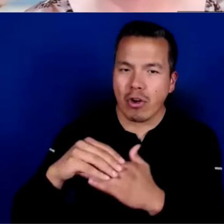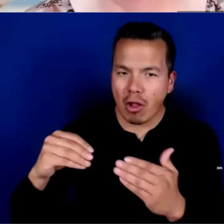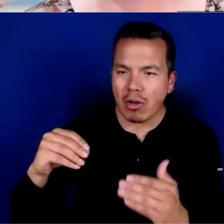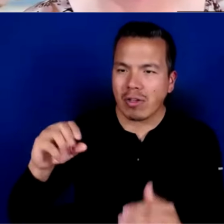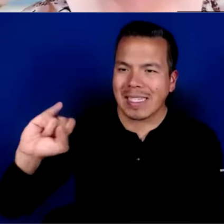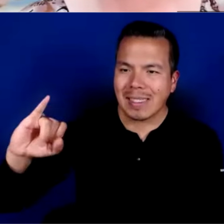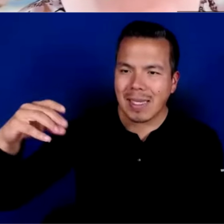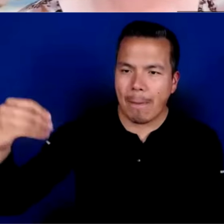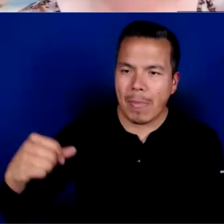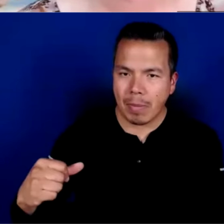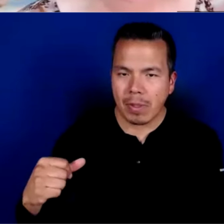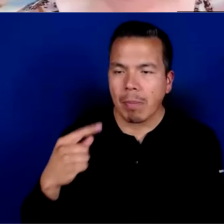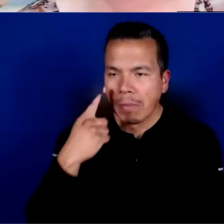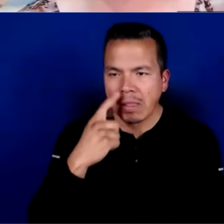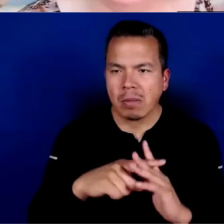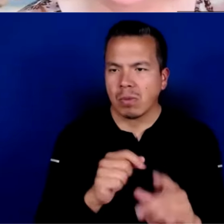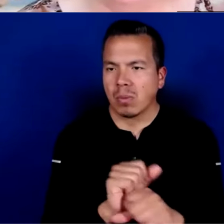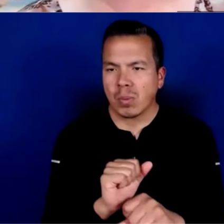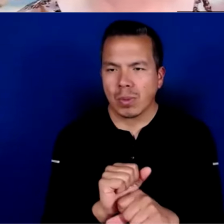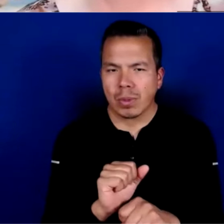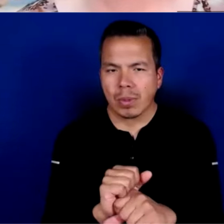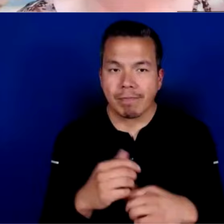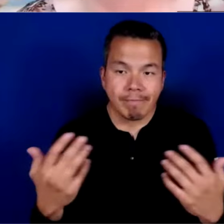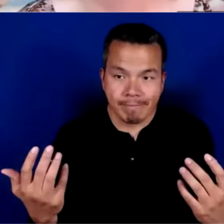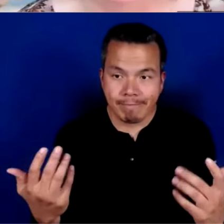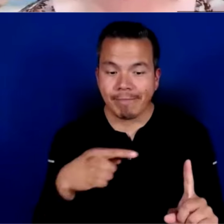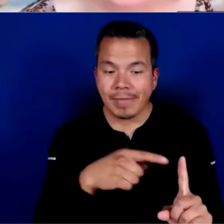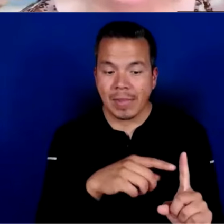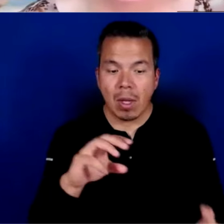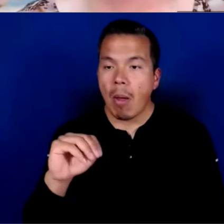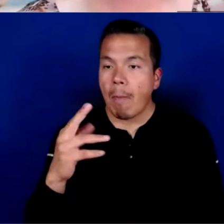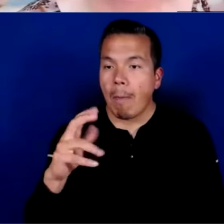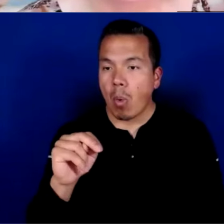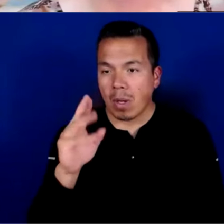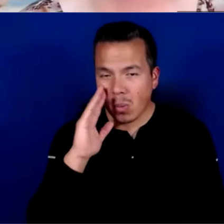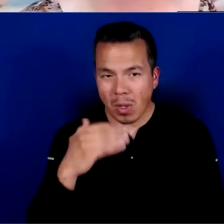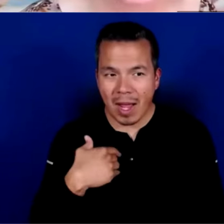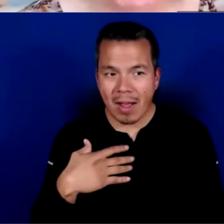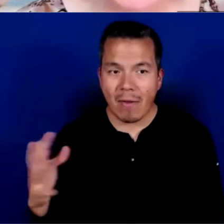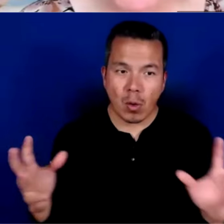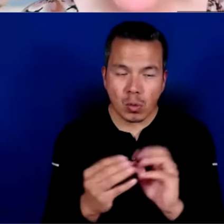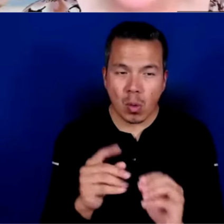per month. So Morgan will have a total of